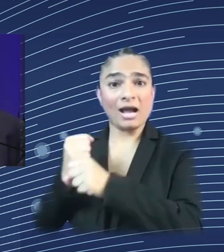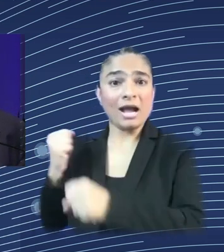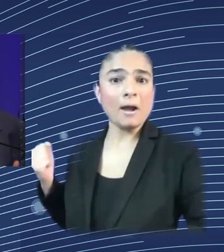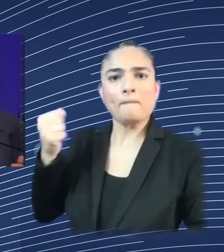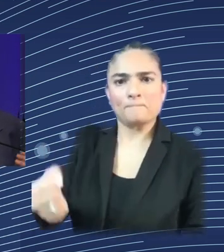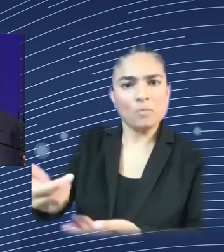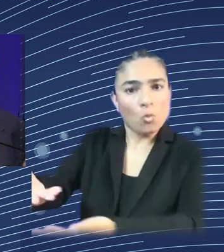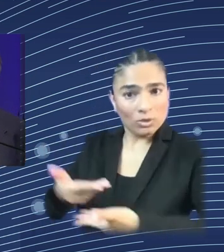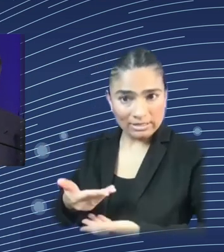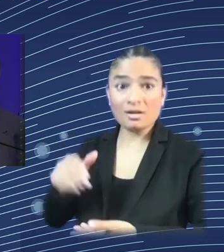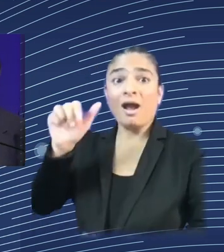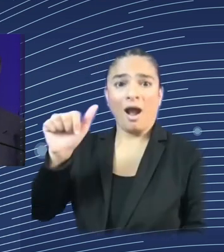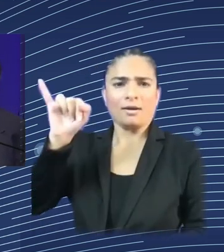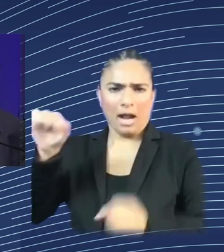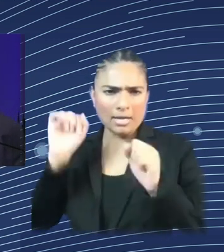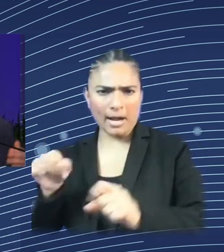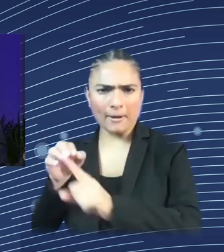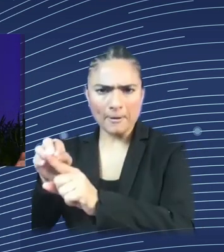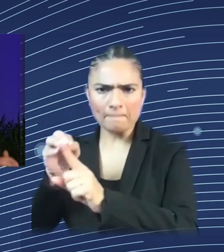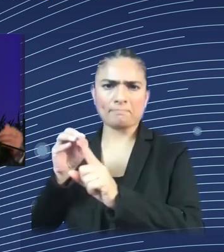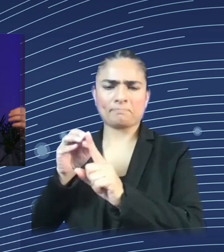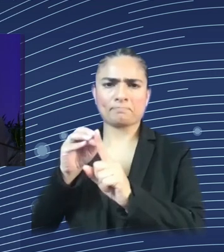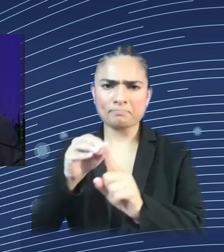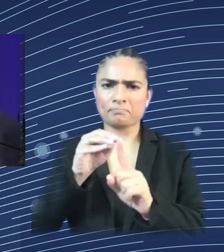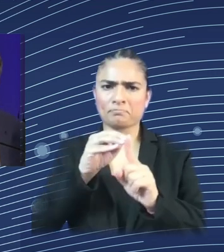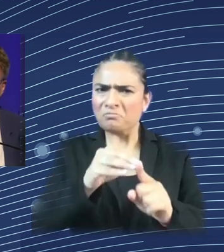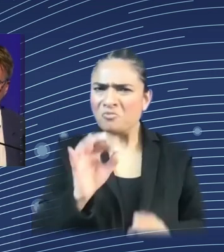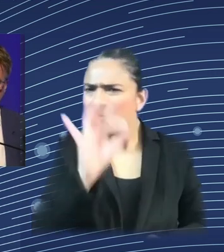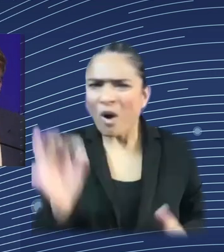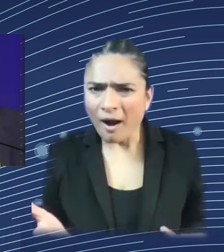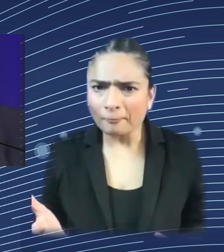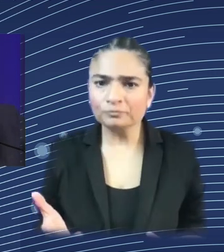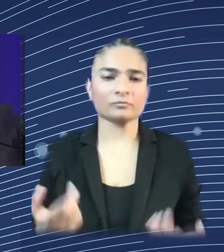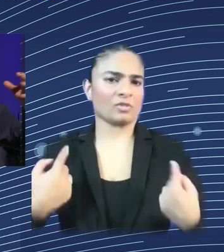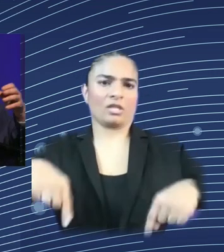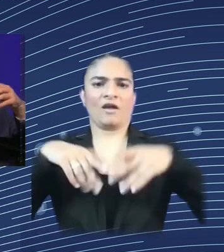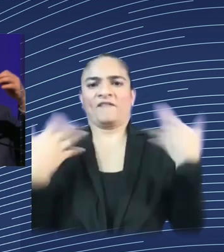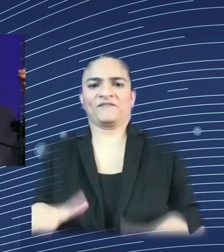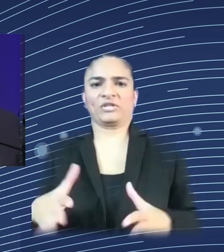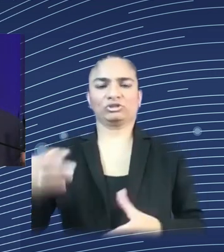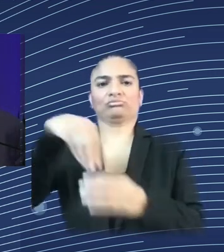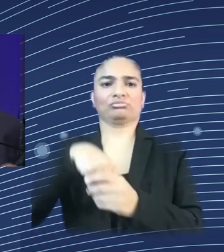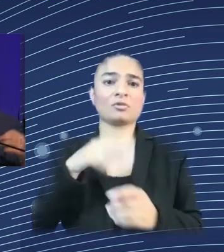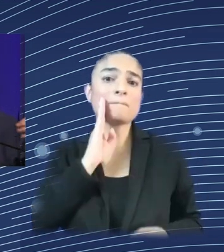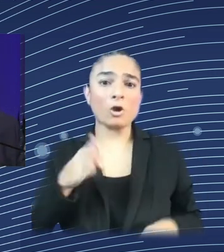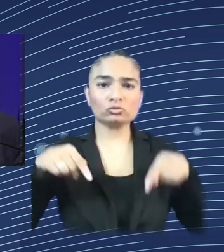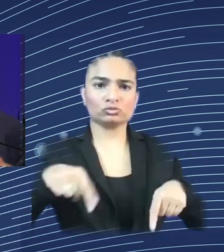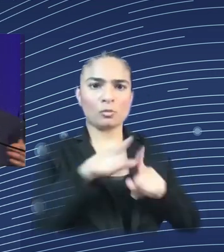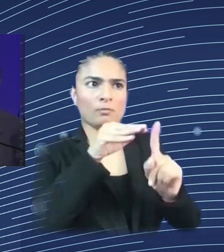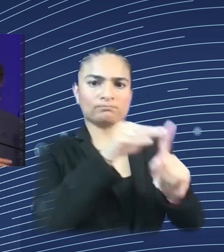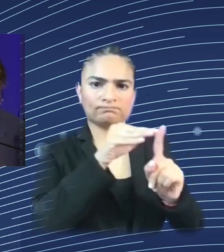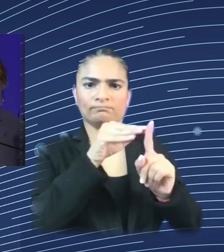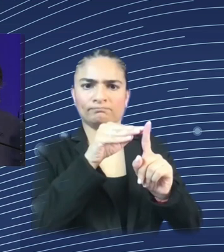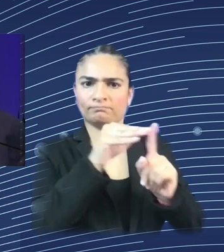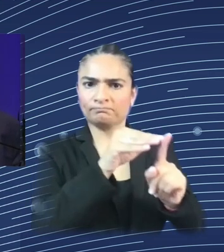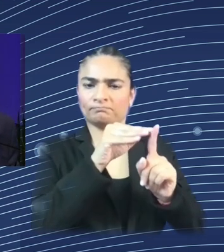nudging. So now, yes, 2 minutes. Now we can use artificial intelligence to assemble the different elements of